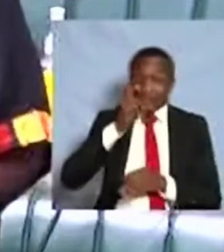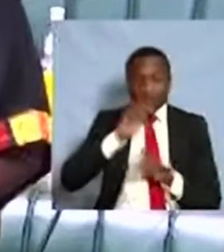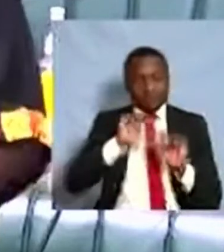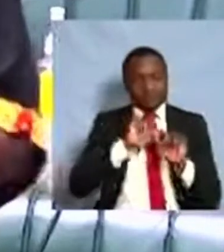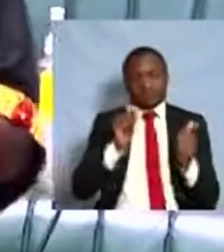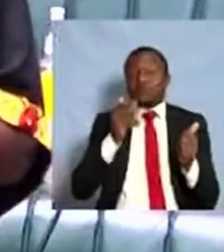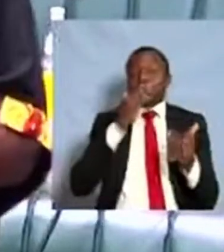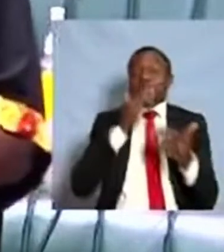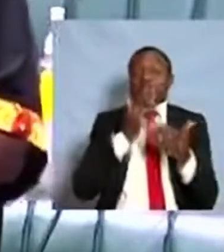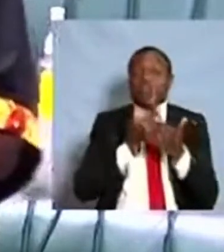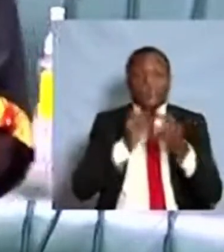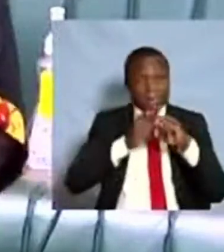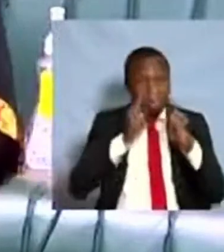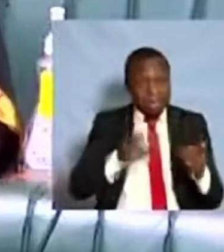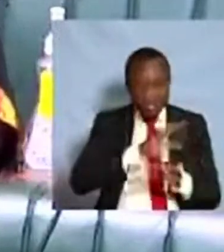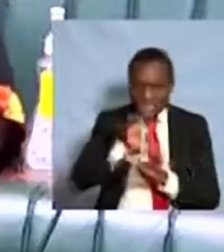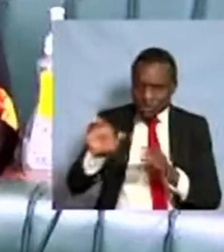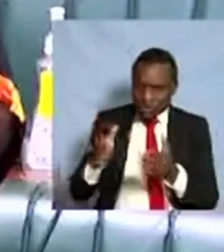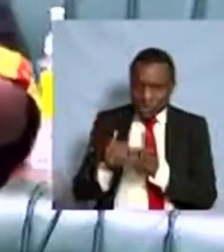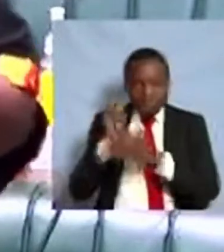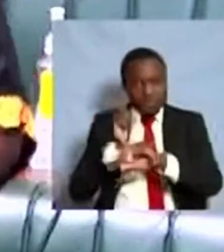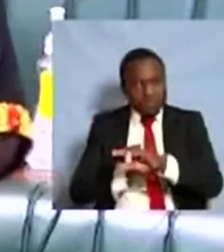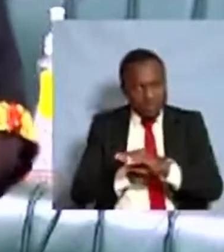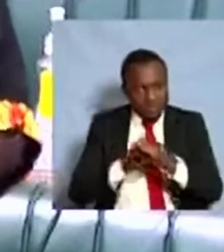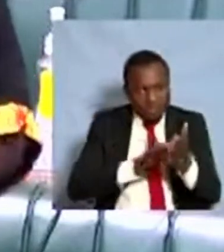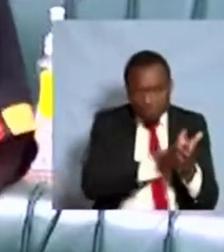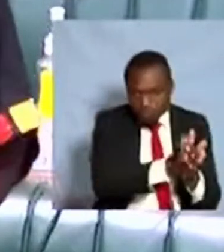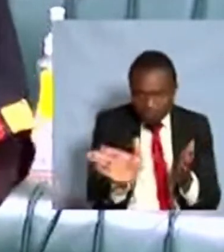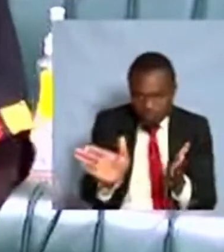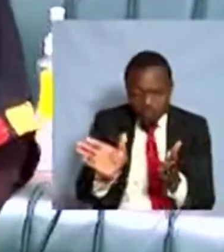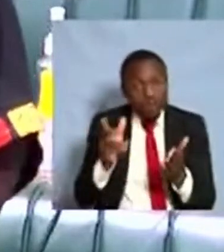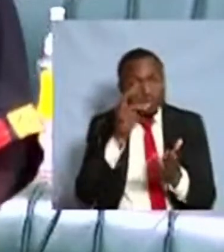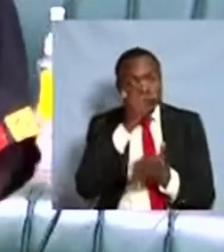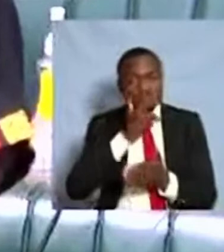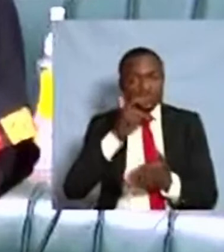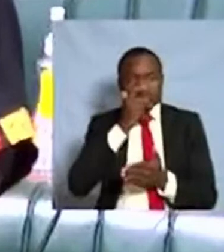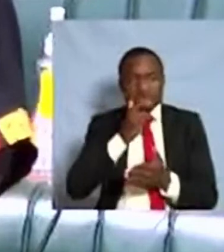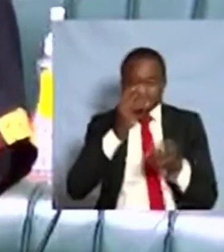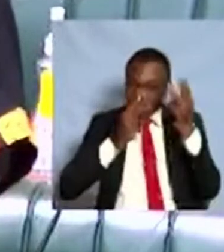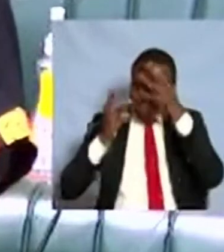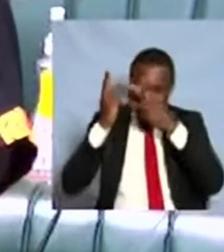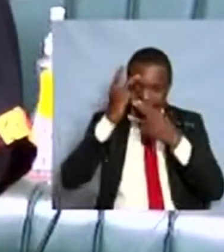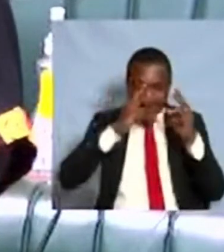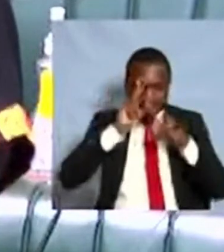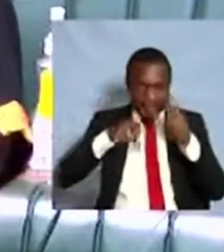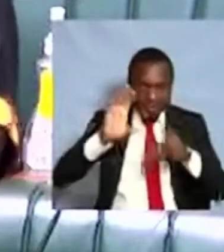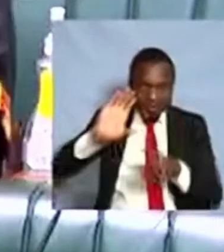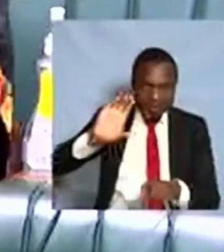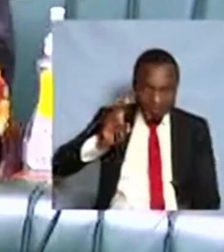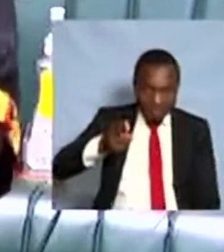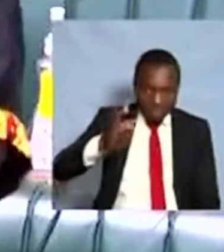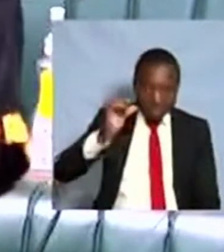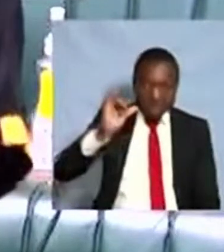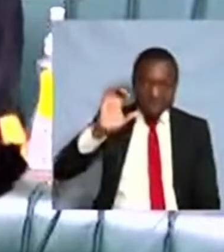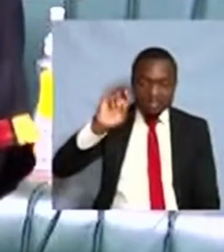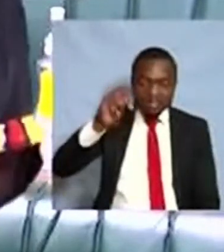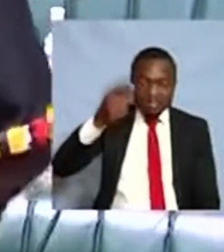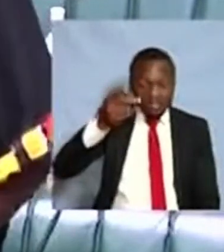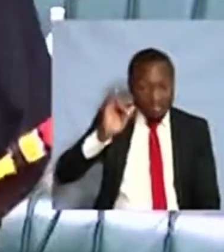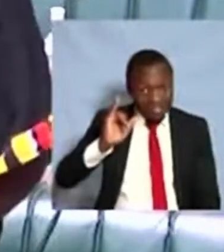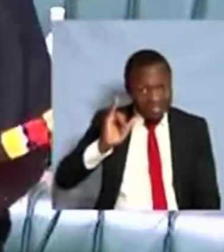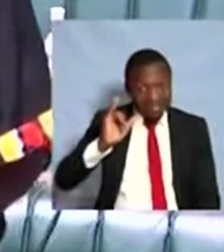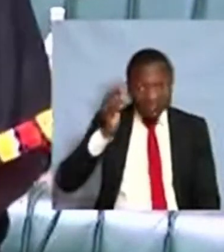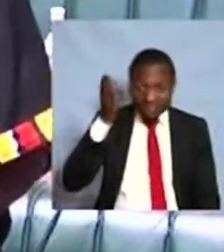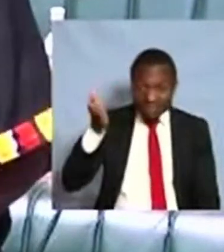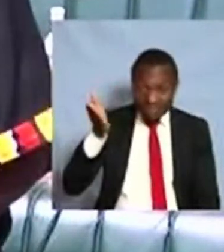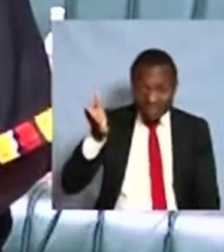good. But each time he veered off from the speech, that really worried the people of Chiengi. Because even in Chiengi, we